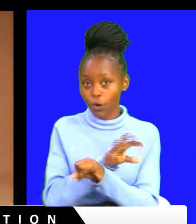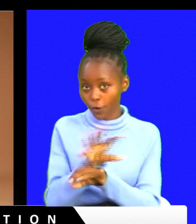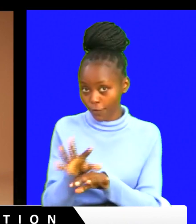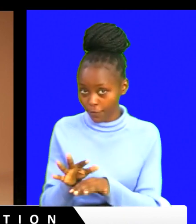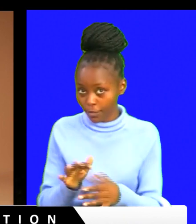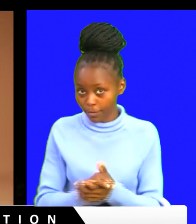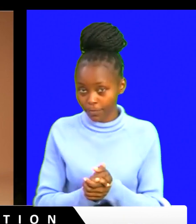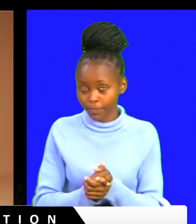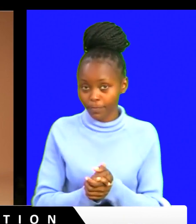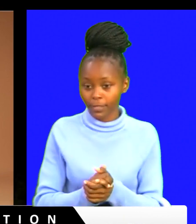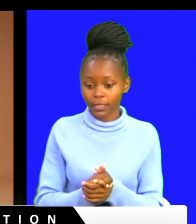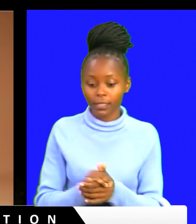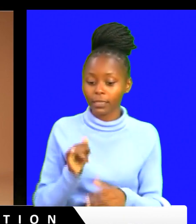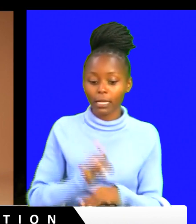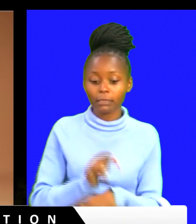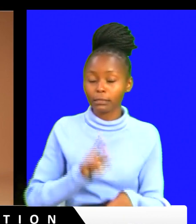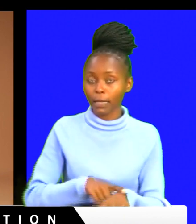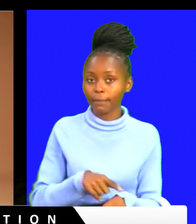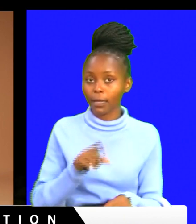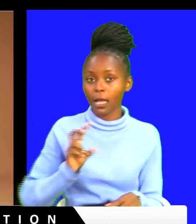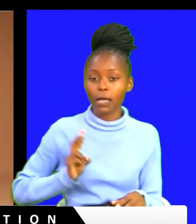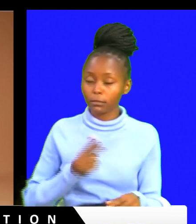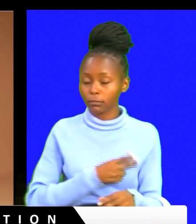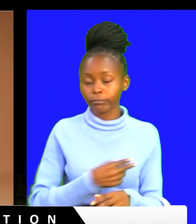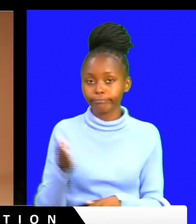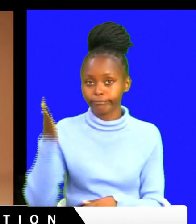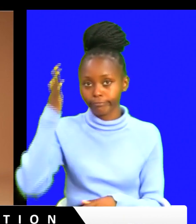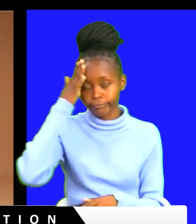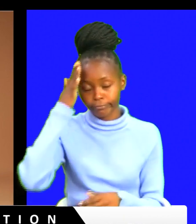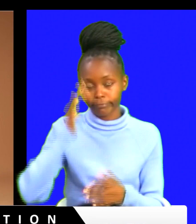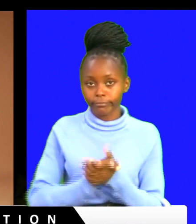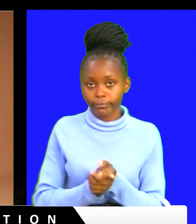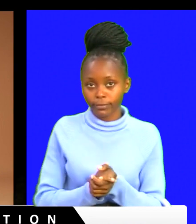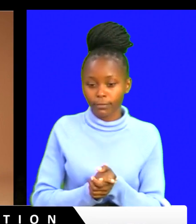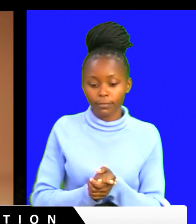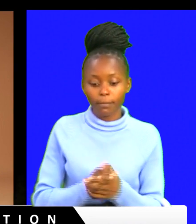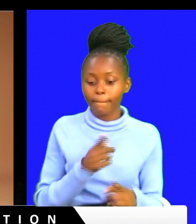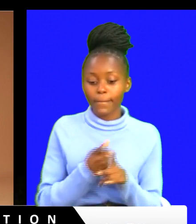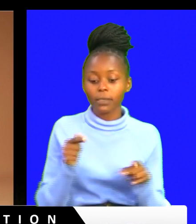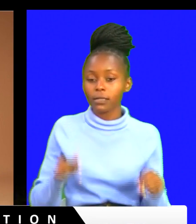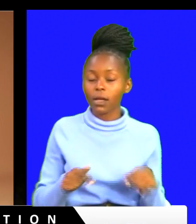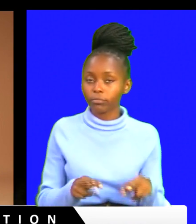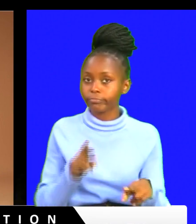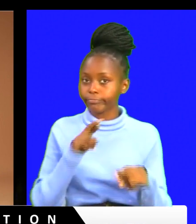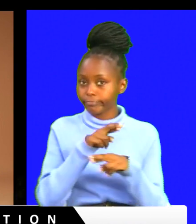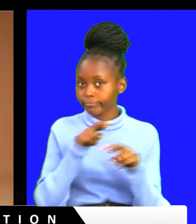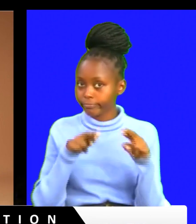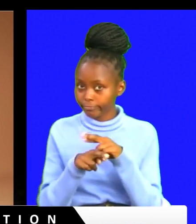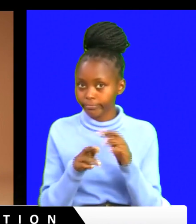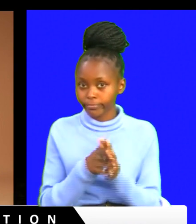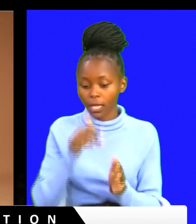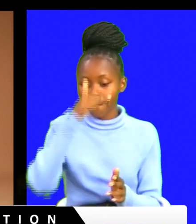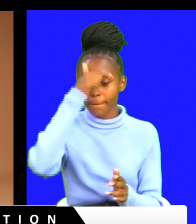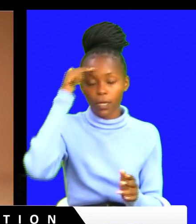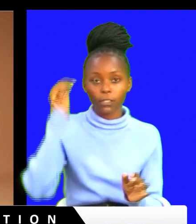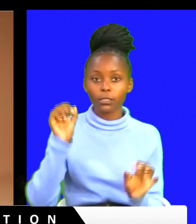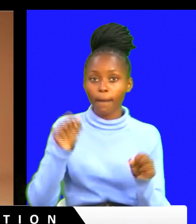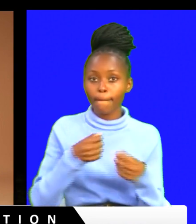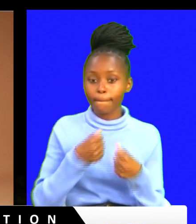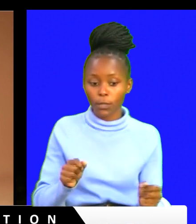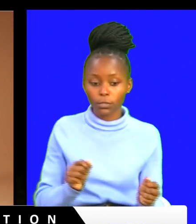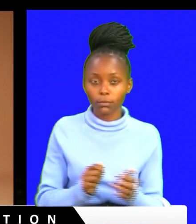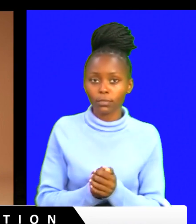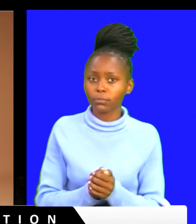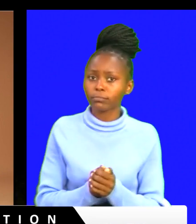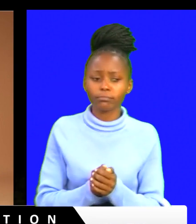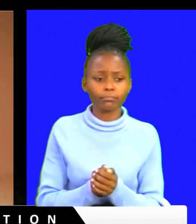all came to know Cheryl. And she says she actually regrets that because now she cannot undo some of the wrongs that she